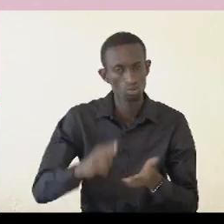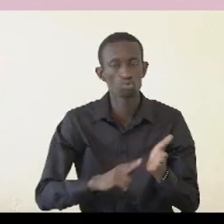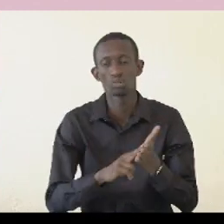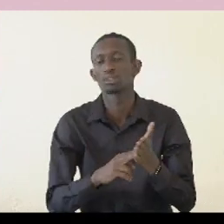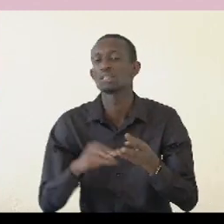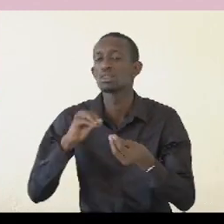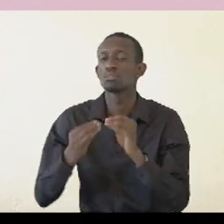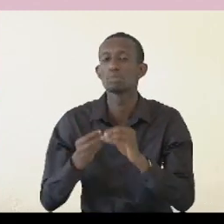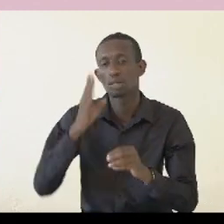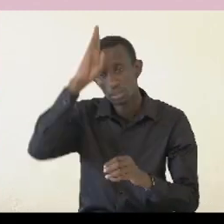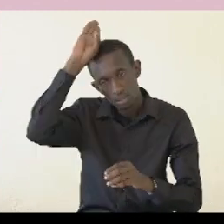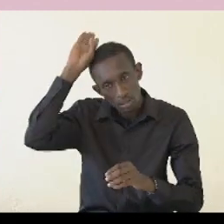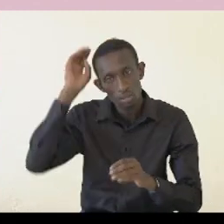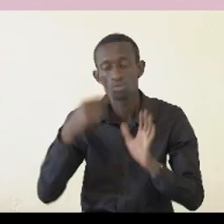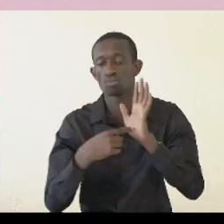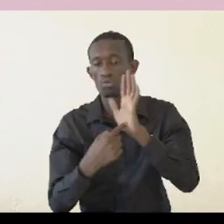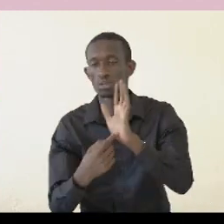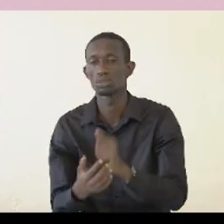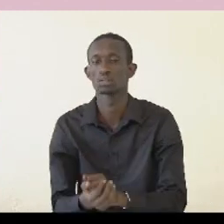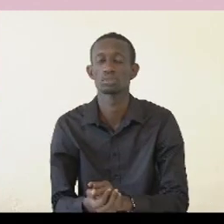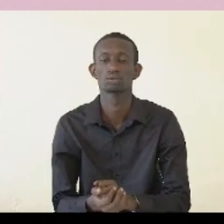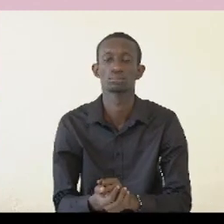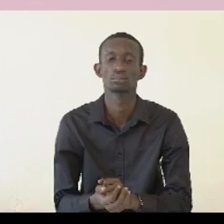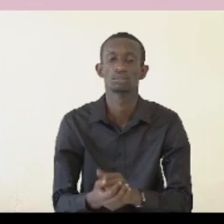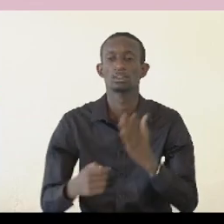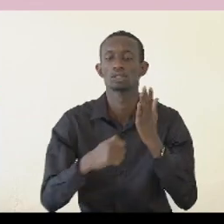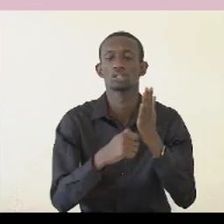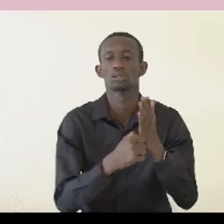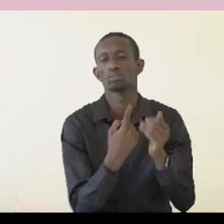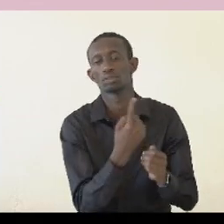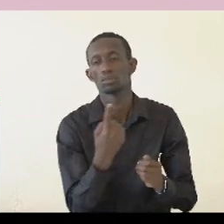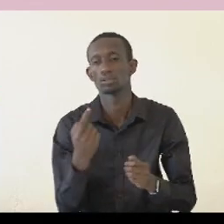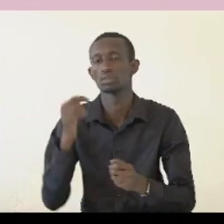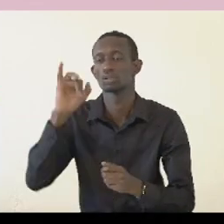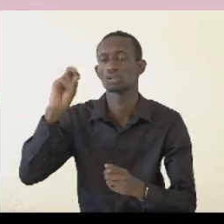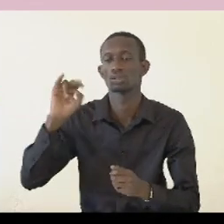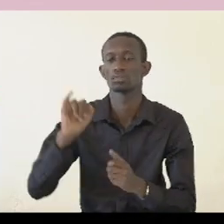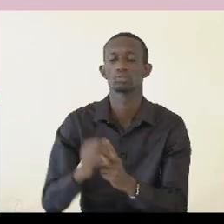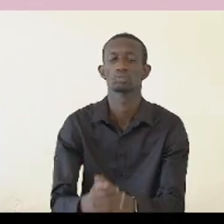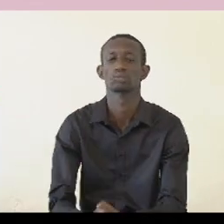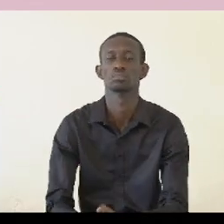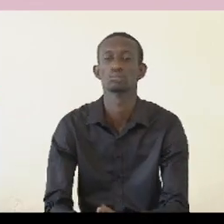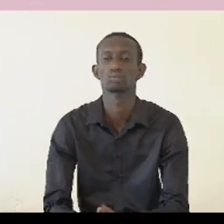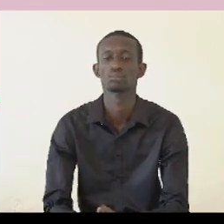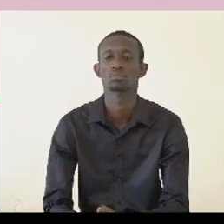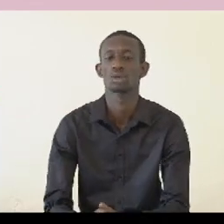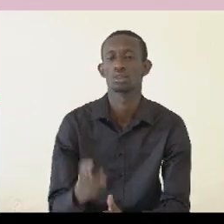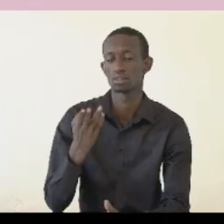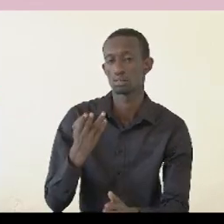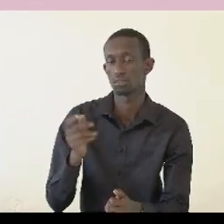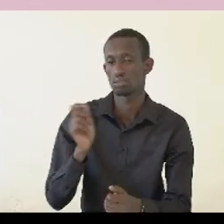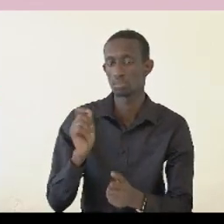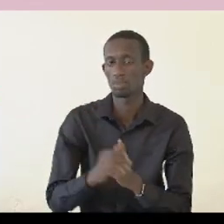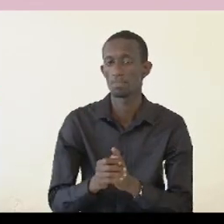in bracket to show the charge on each ion. So here, this one will be iron 3